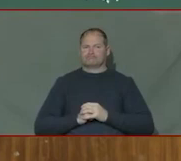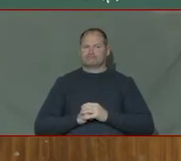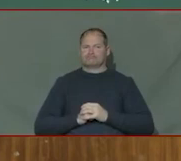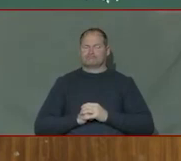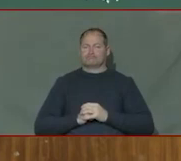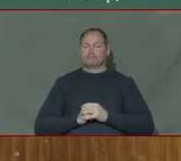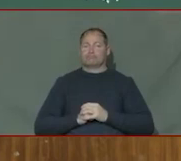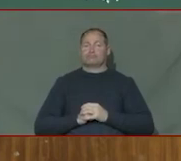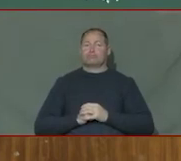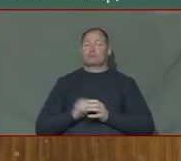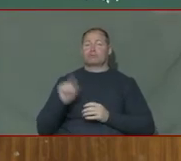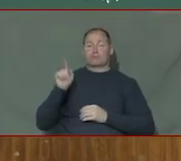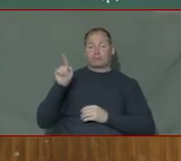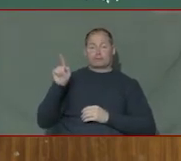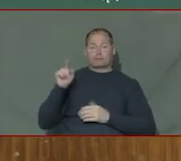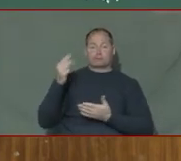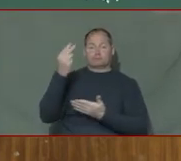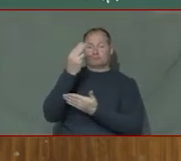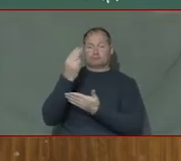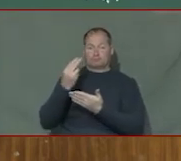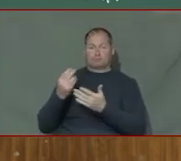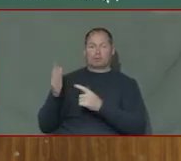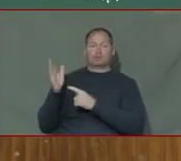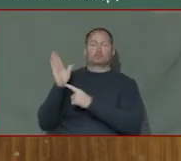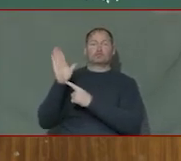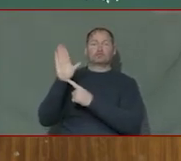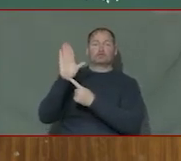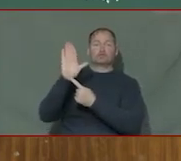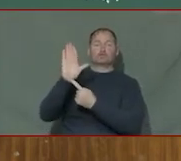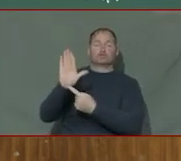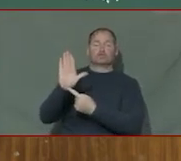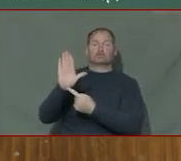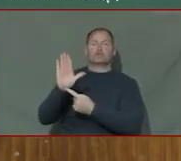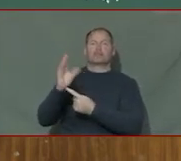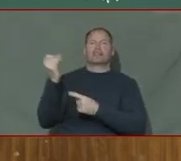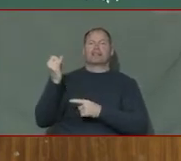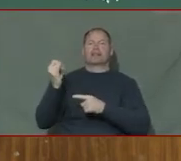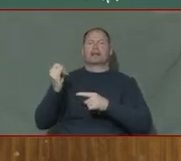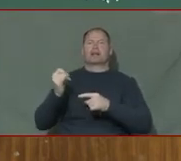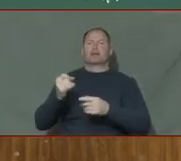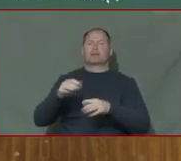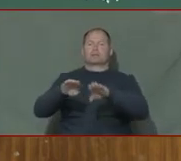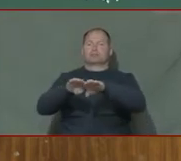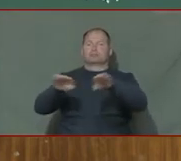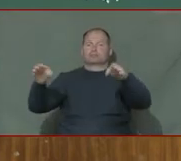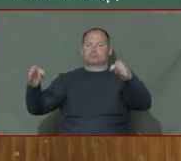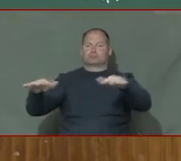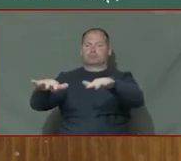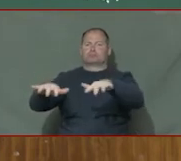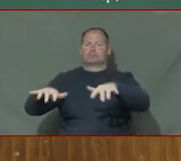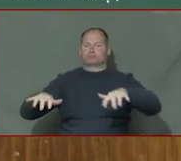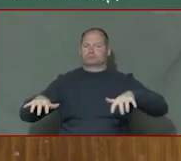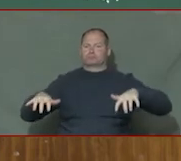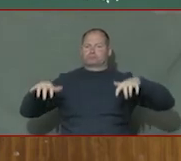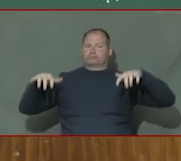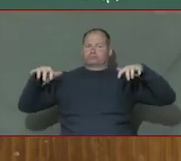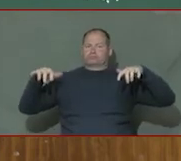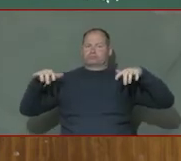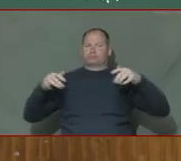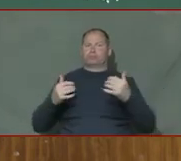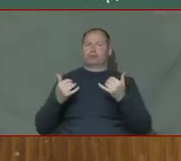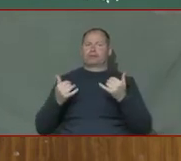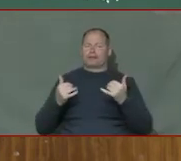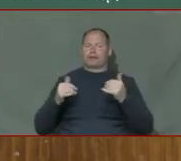the figure above shows the design of a theatre stage, which is in the shape of a semicircle attached